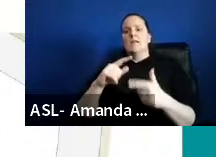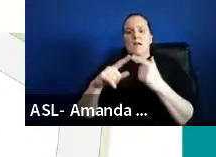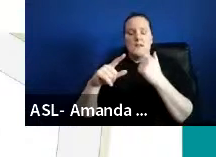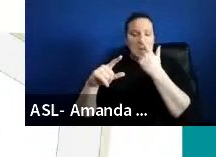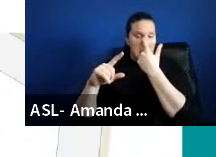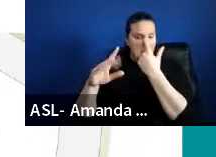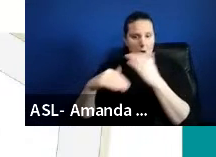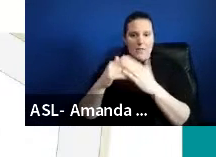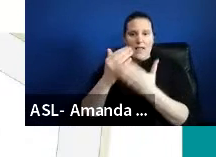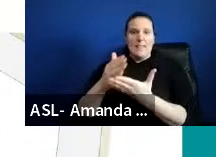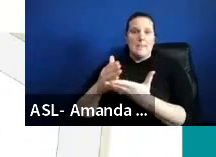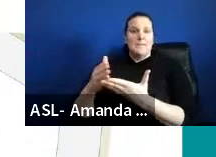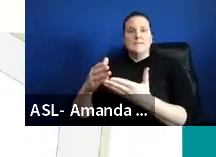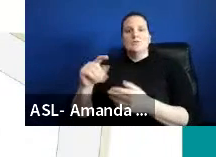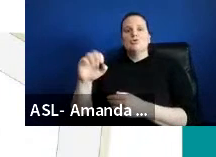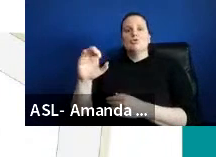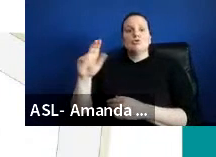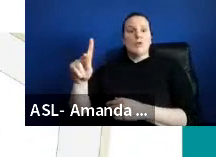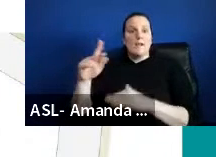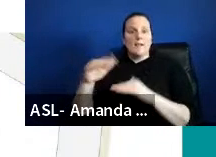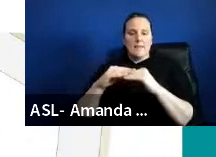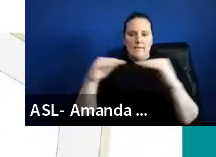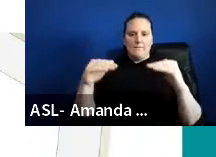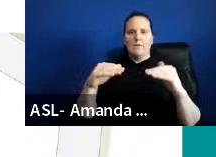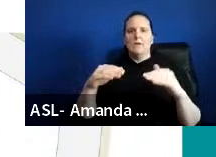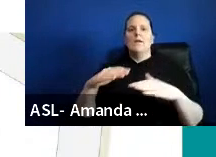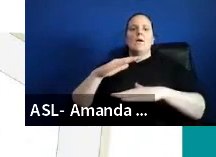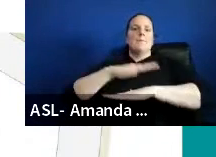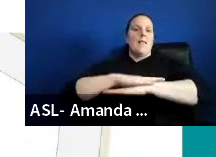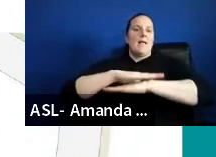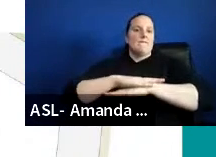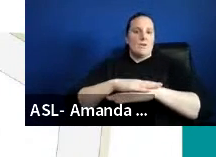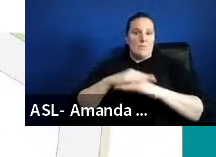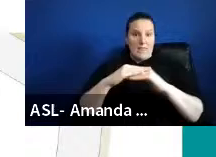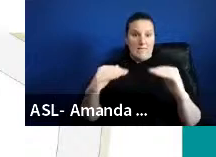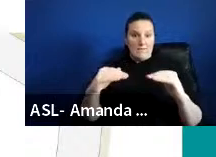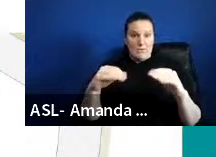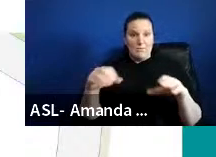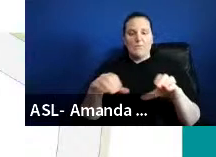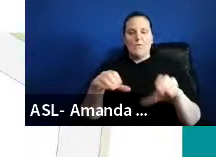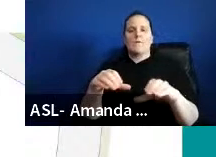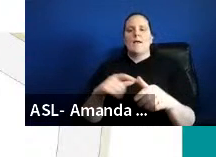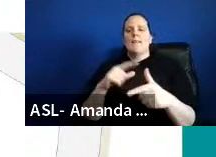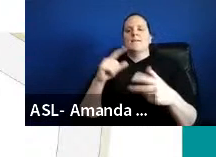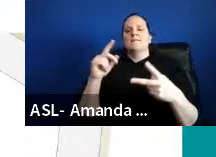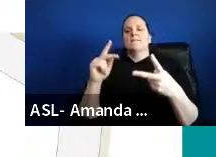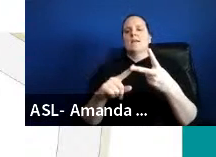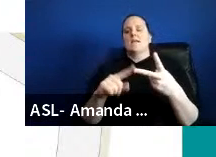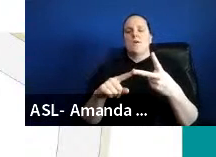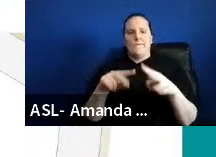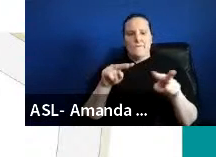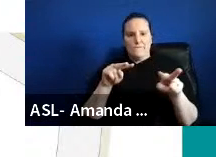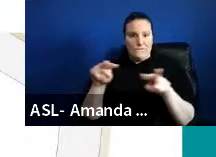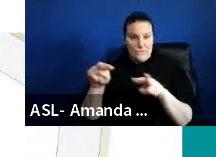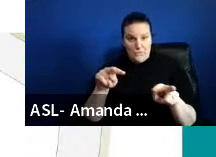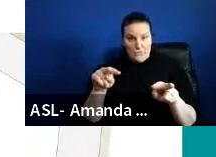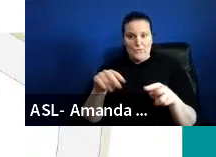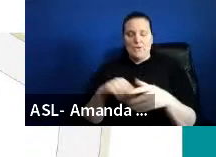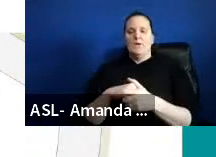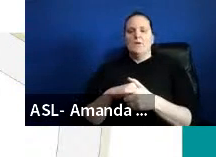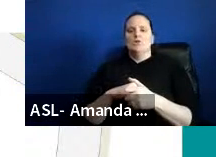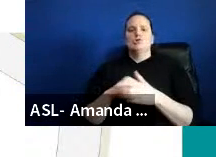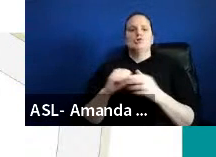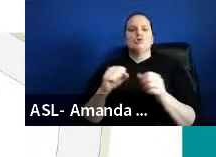are up at track level and platform level perform. And then second is a view of the